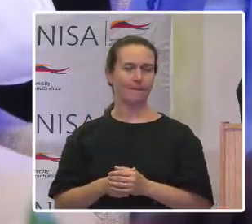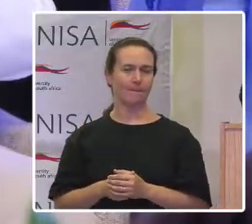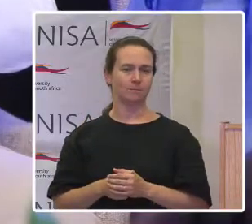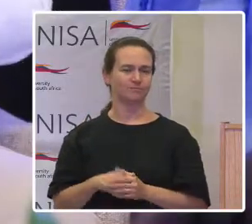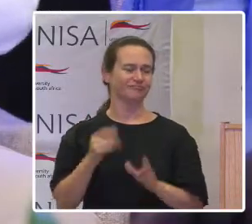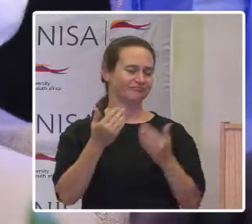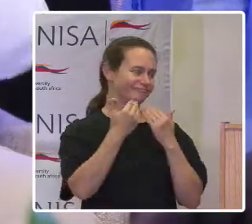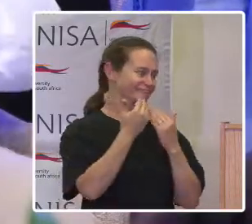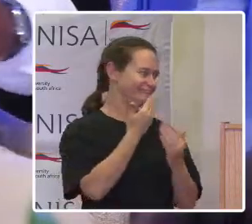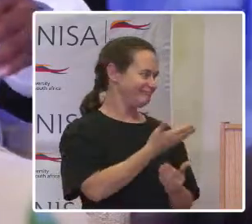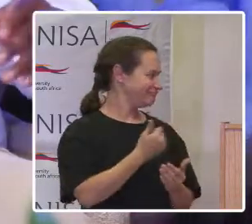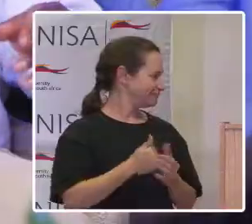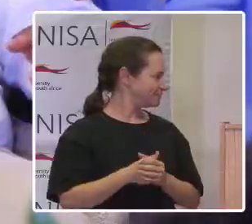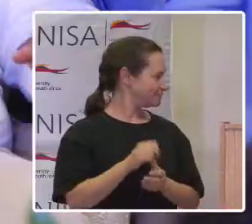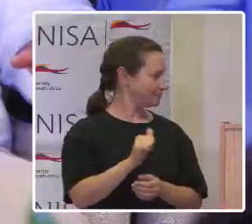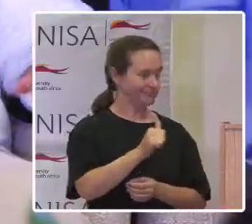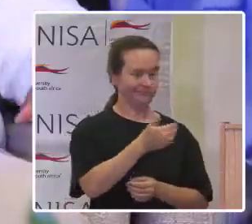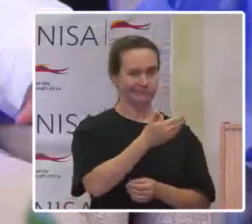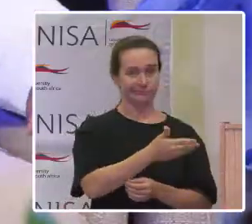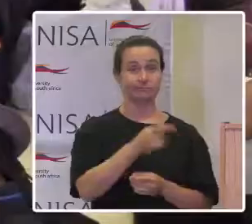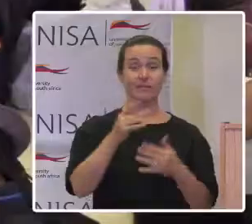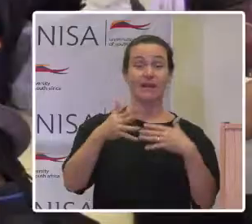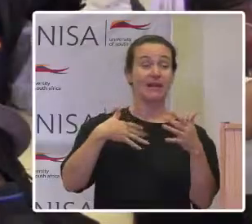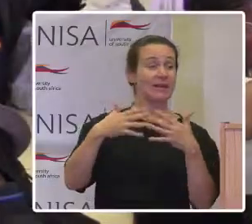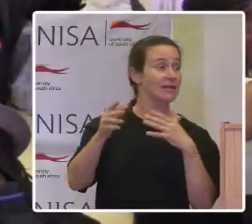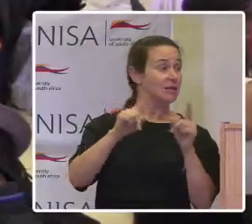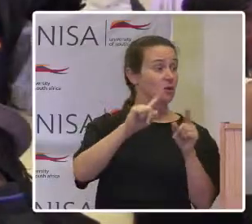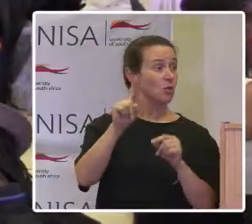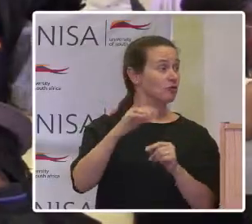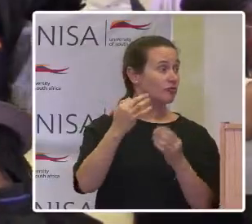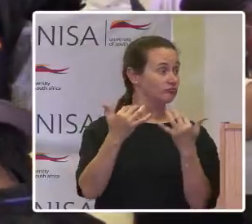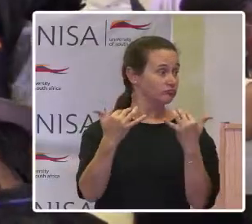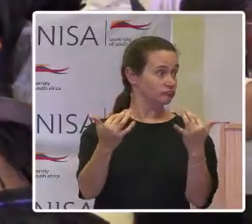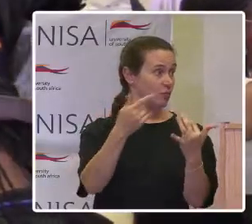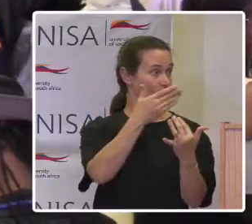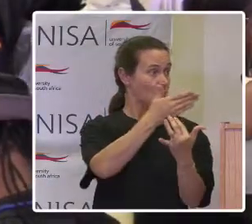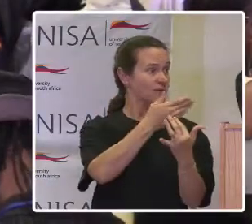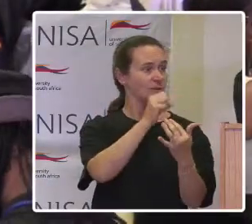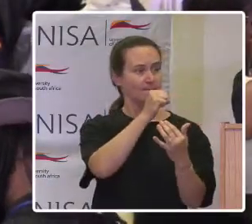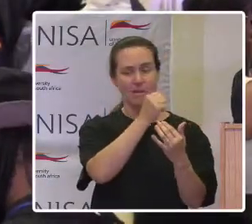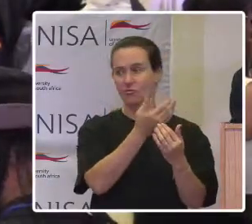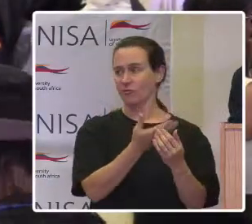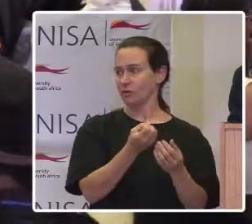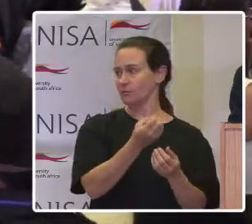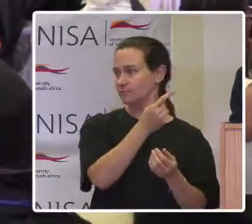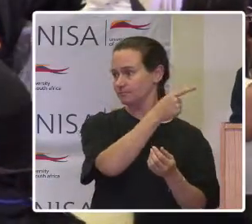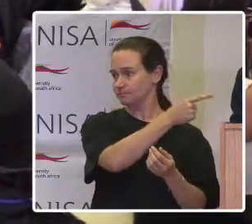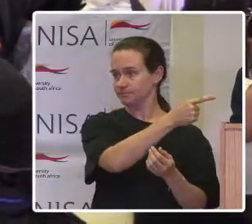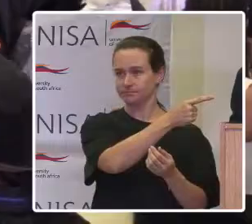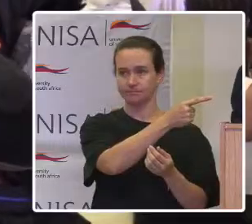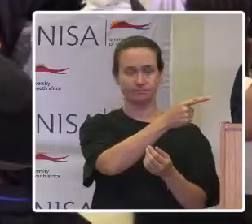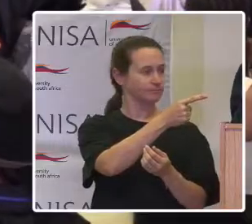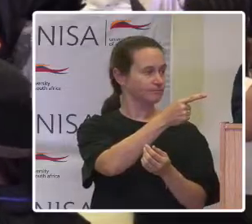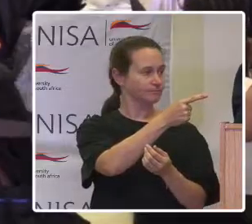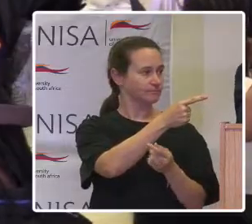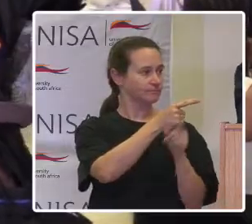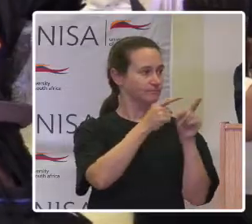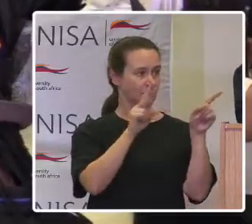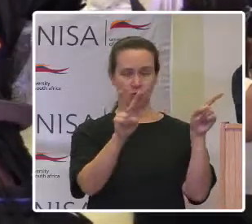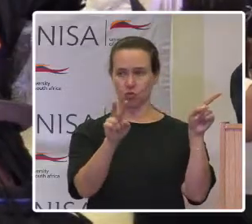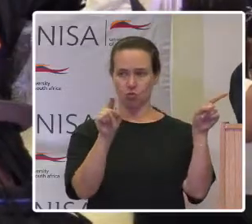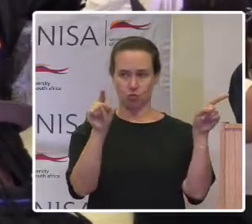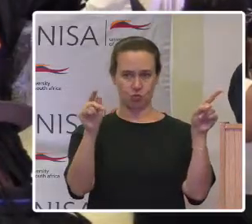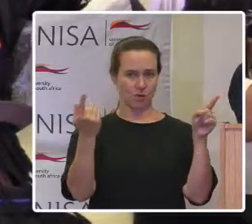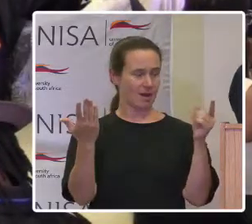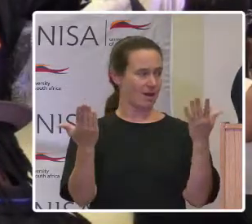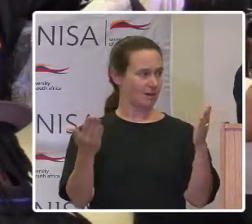Okay, thank you. Just next. Anyone from the audience, so that the mic can we get the mic to the two